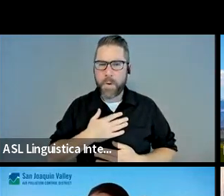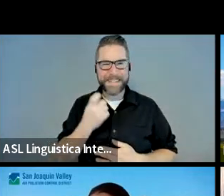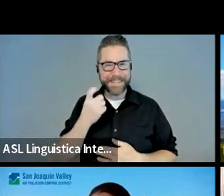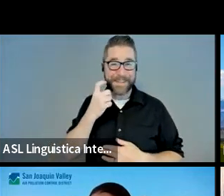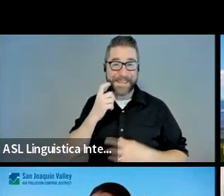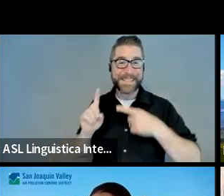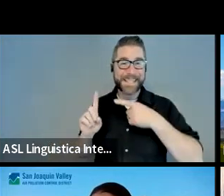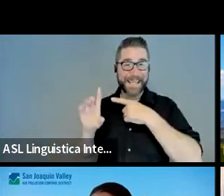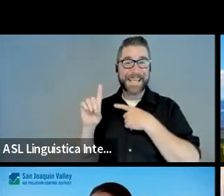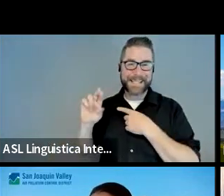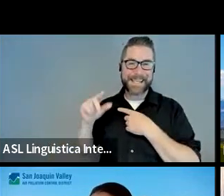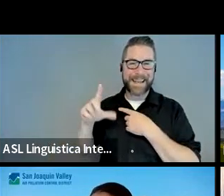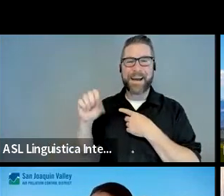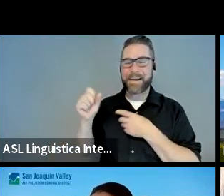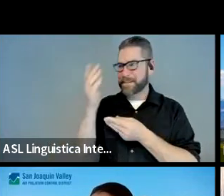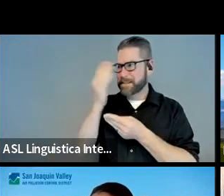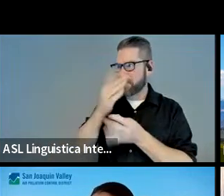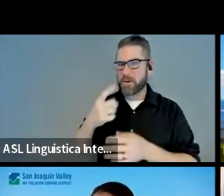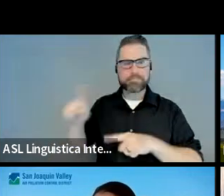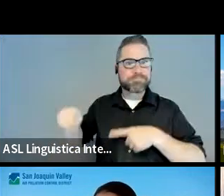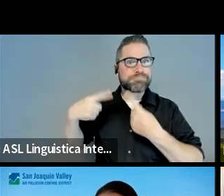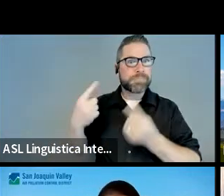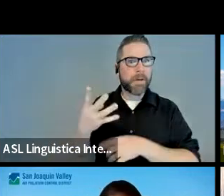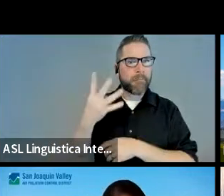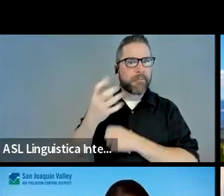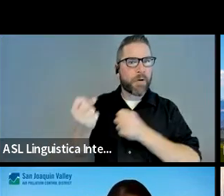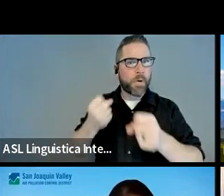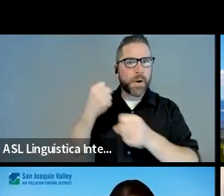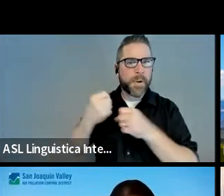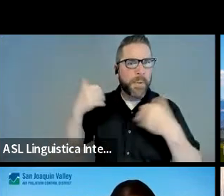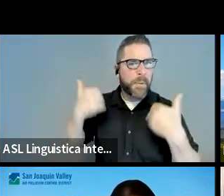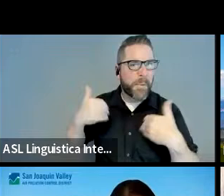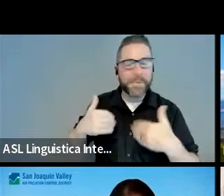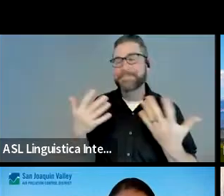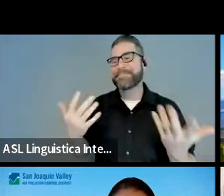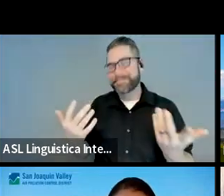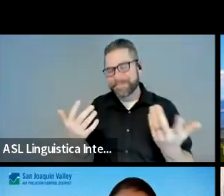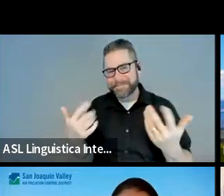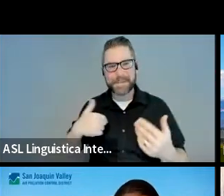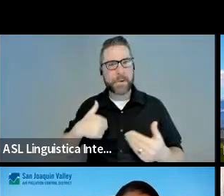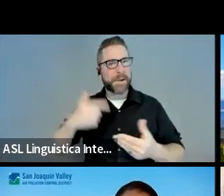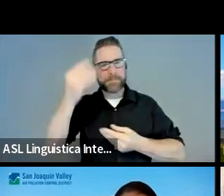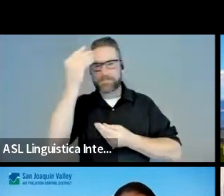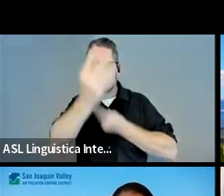call. So just grateful for that relationship building and for the location that we got to host.